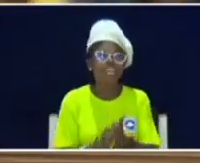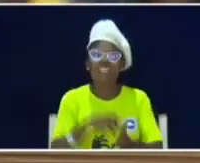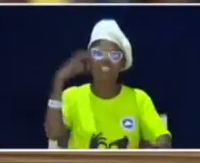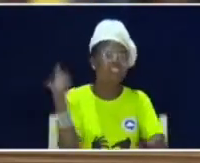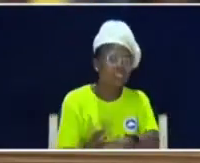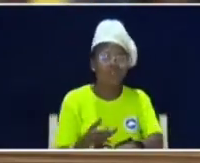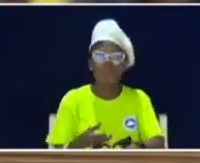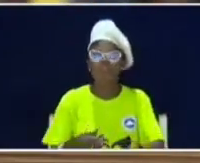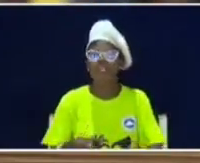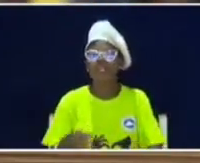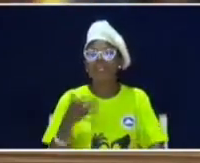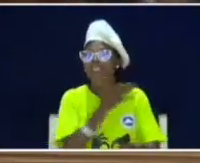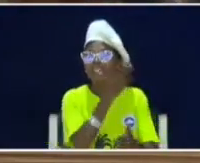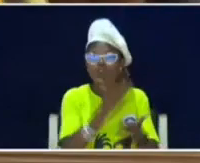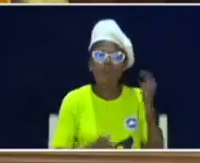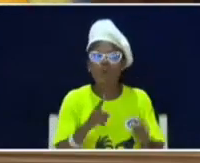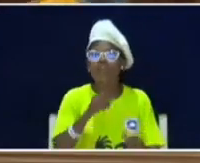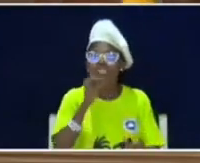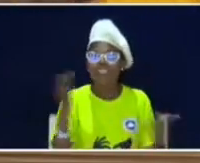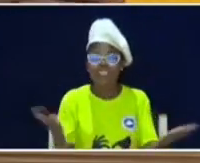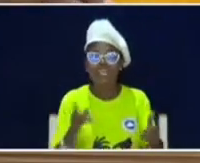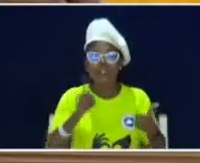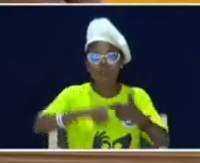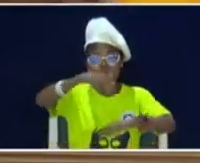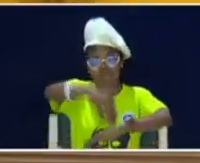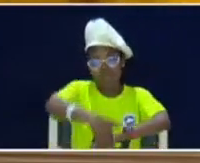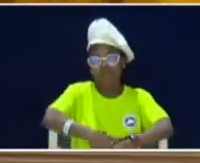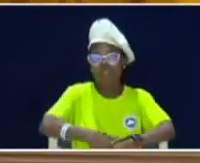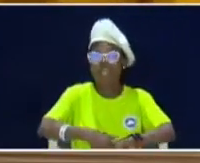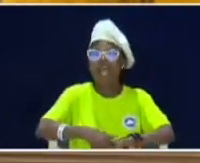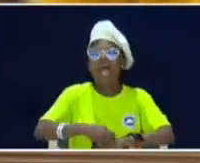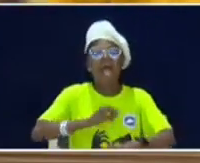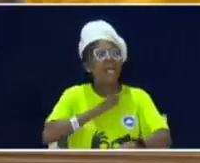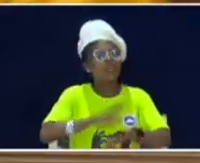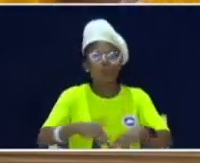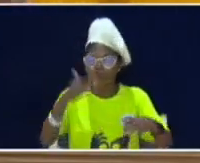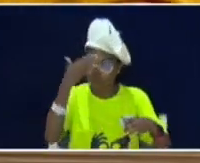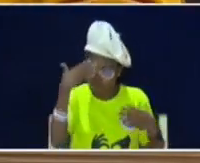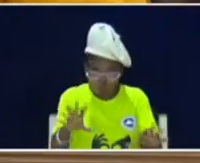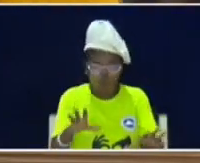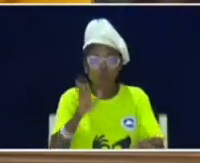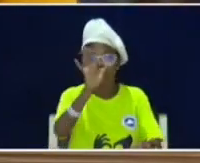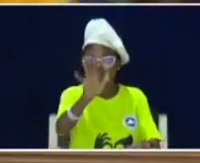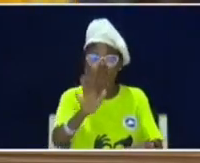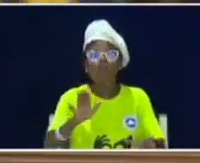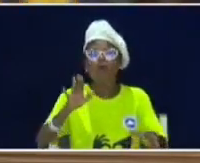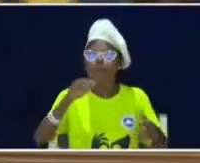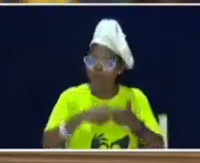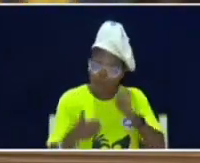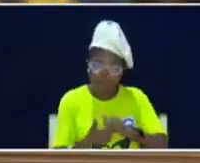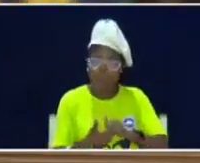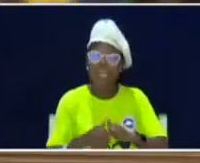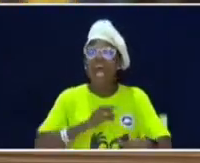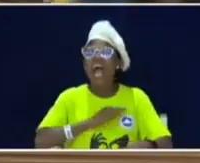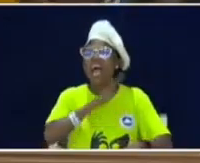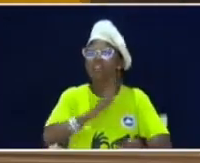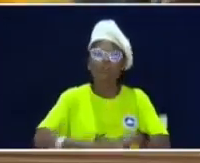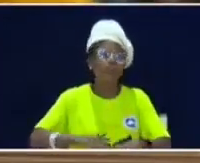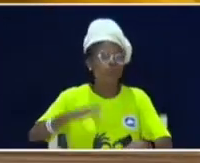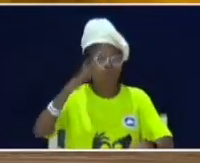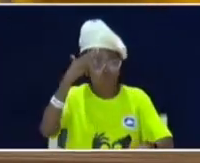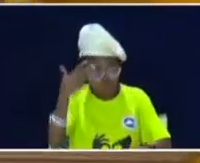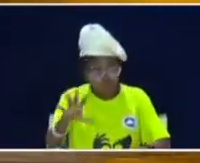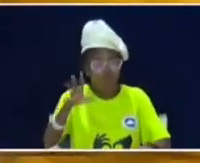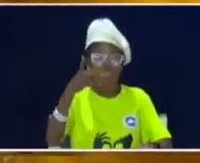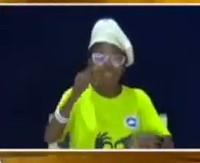is someone here tonight. I don't know the challenges you might be facing. Oh, I don't know the power that